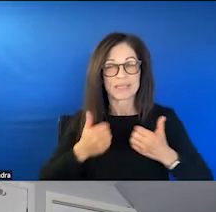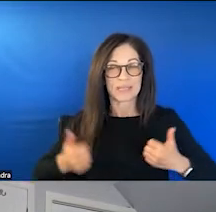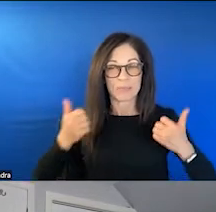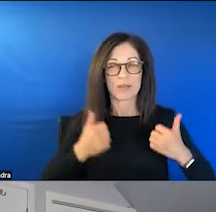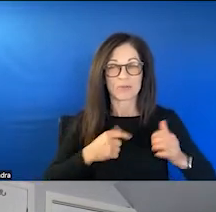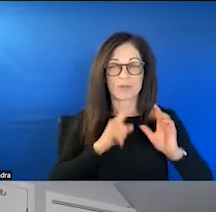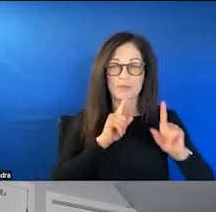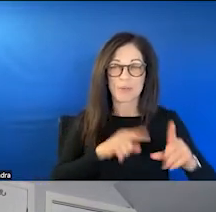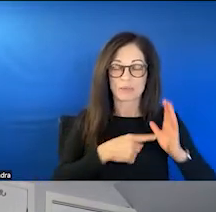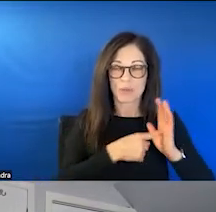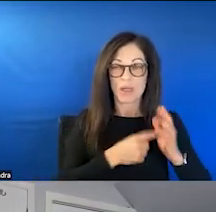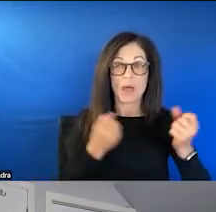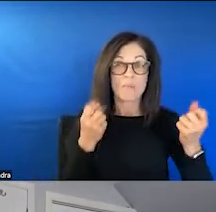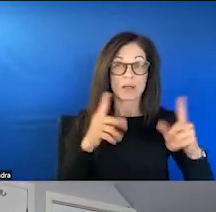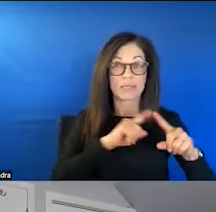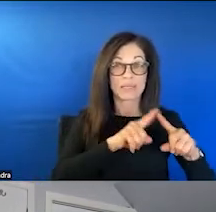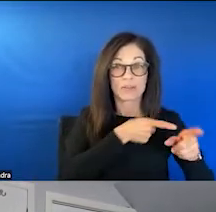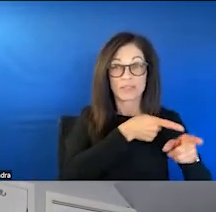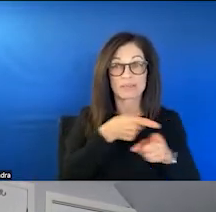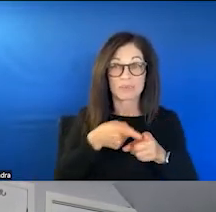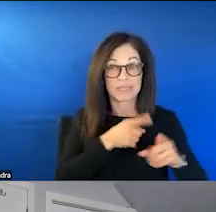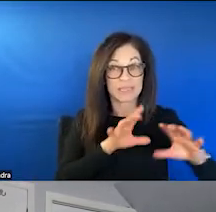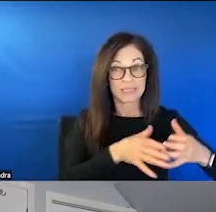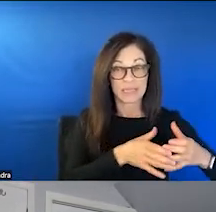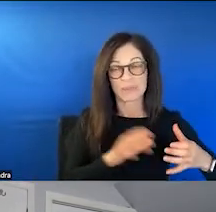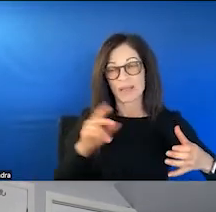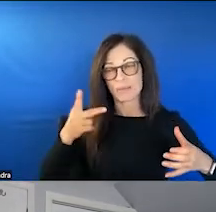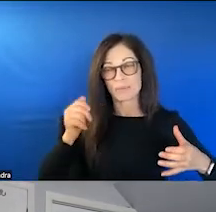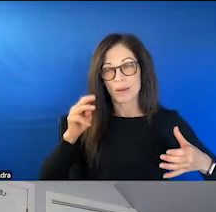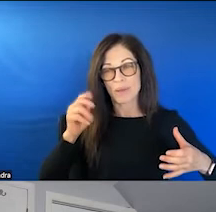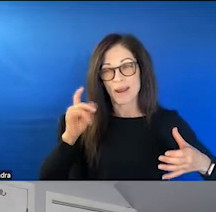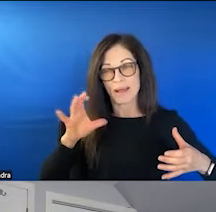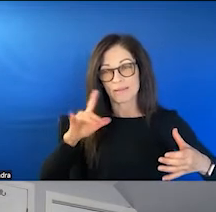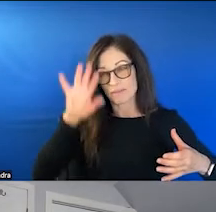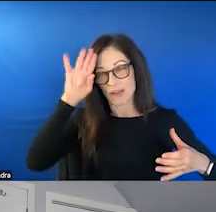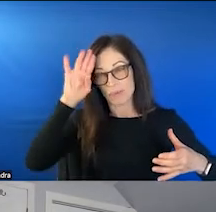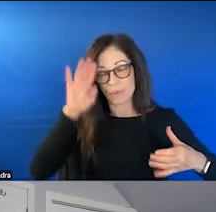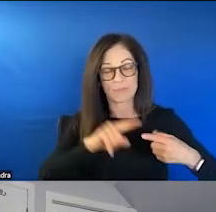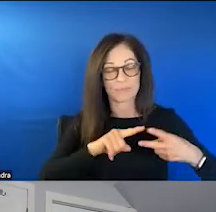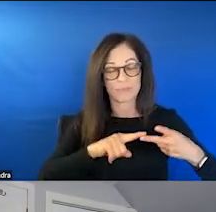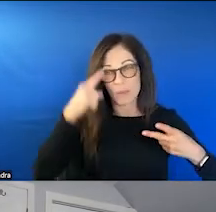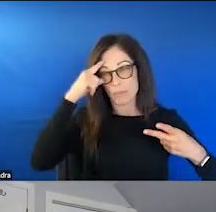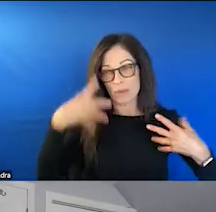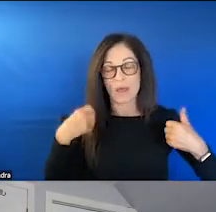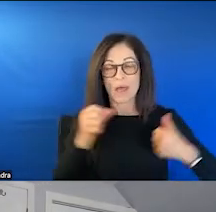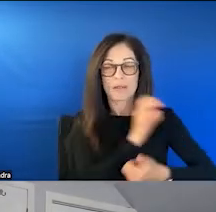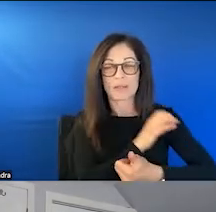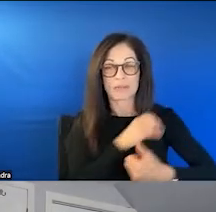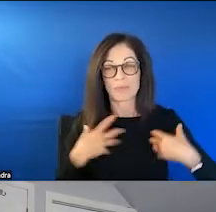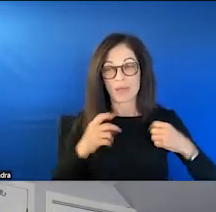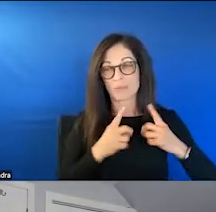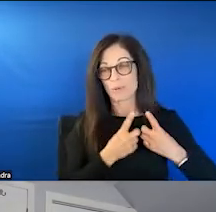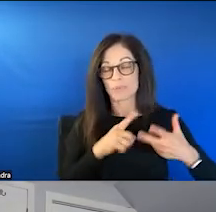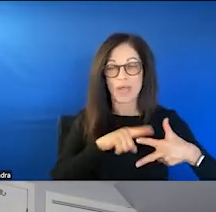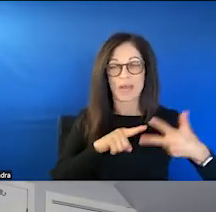multidisciplinary team consisting of a community paramedic from the fire department, a mental health clinician from the health department, and a